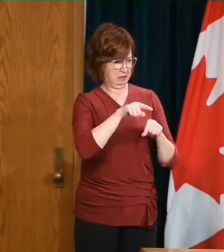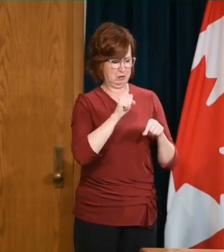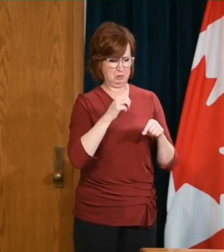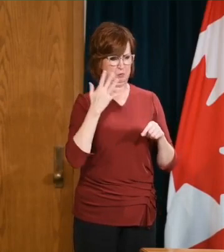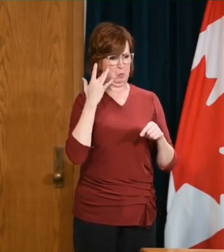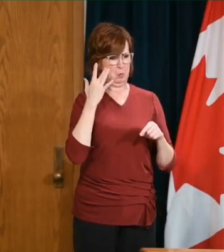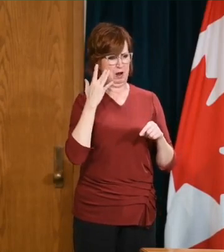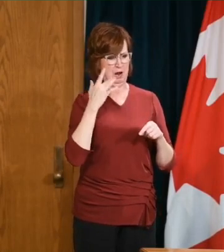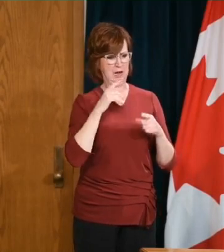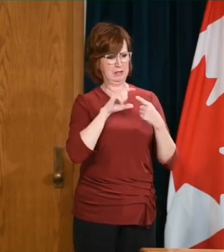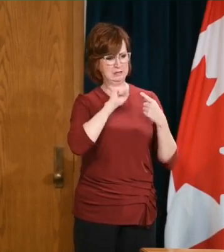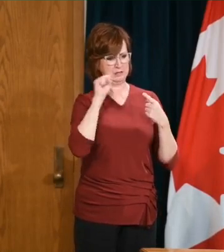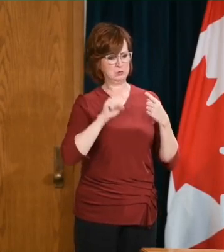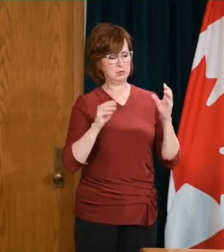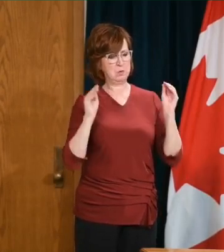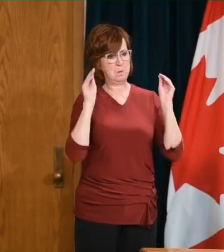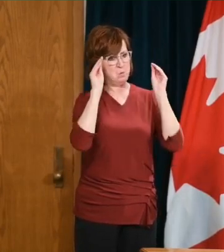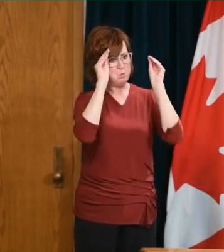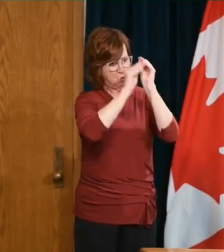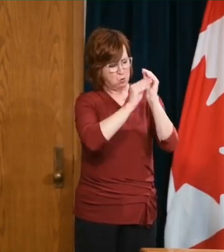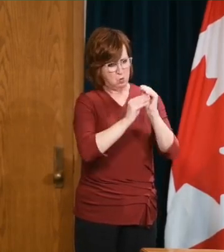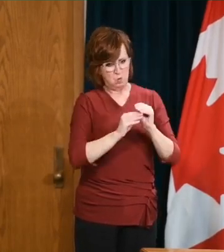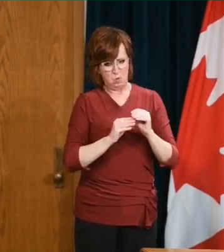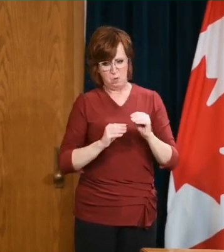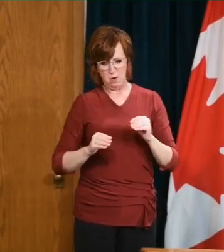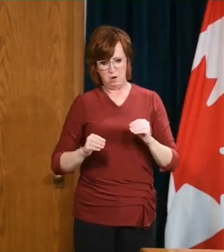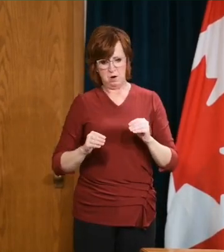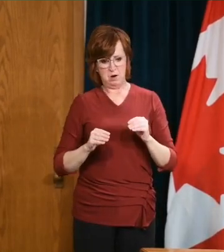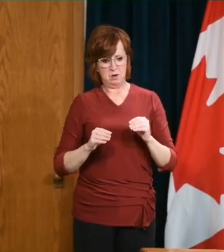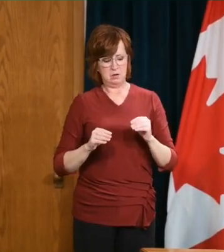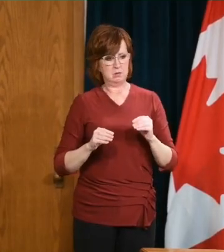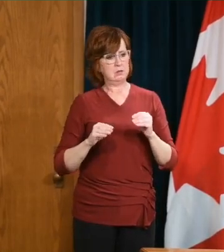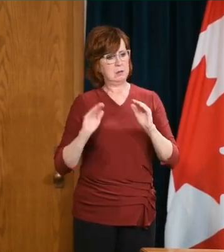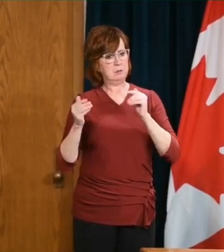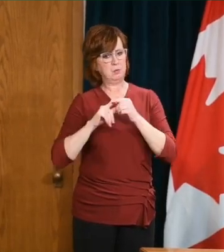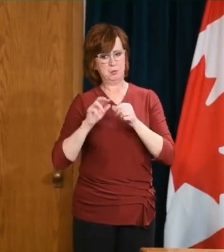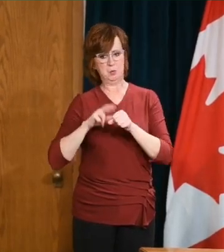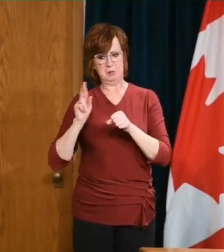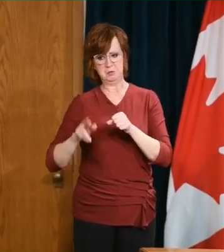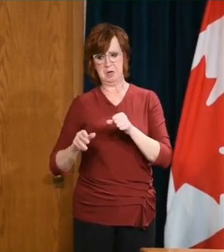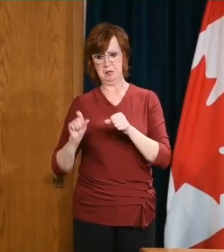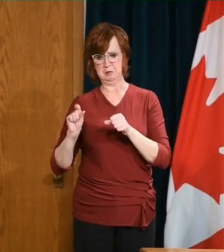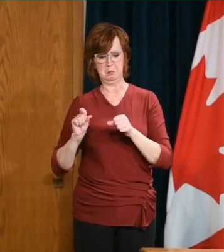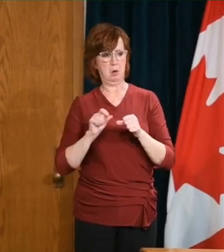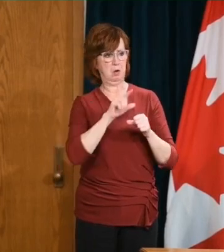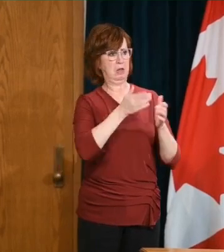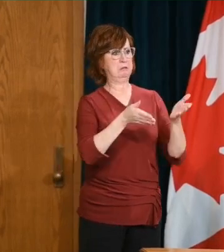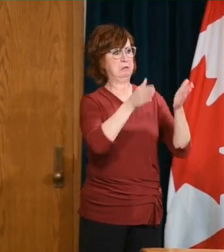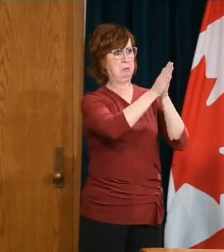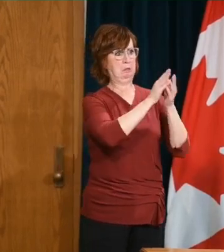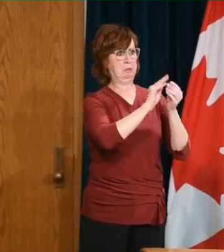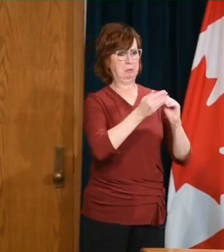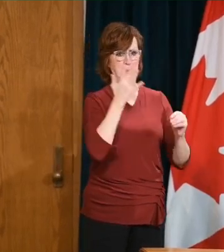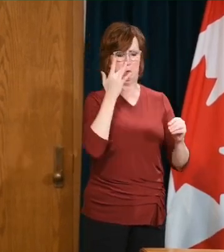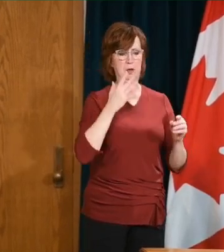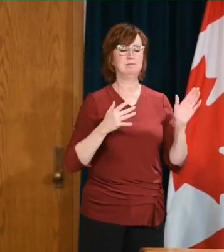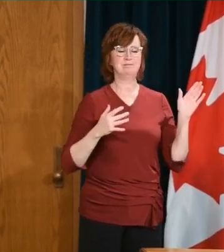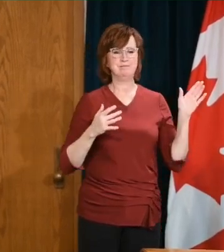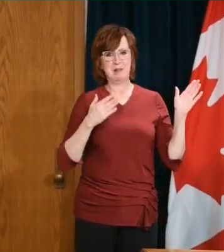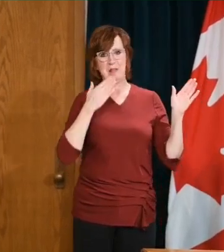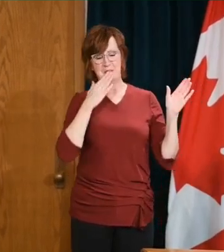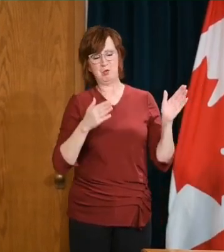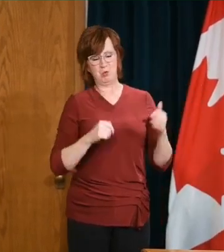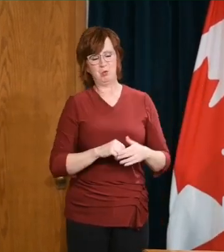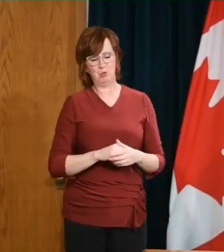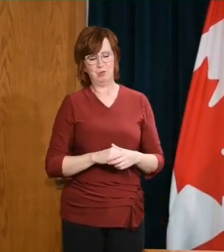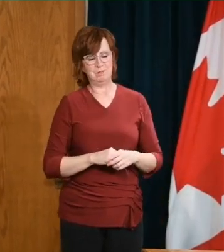into why Saskatoon would have so many other cases than a city like Regina? Yeah, thank you for that question. So initially, actually,